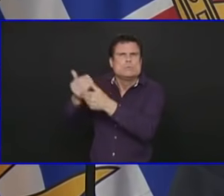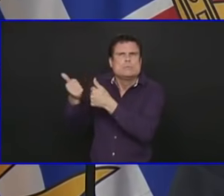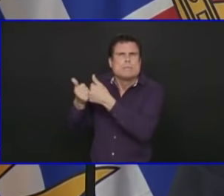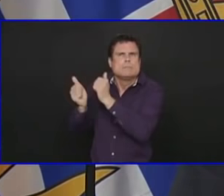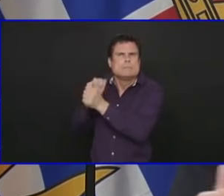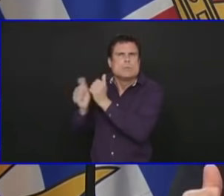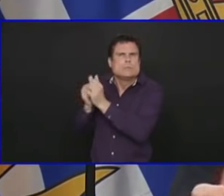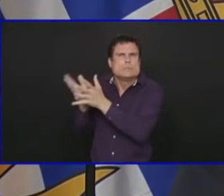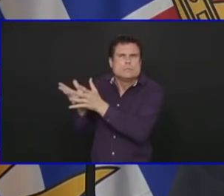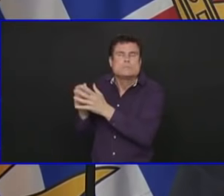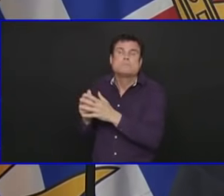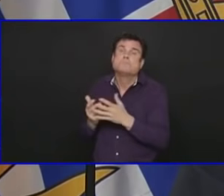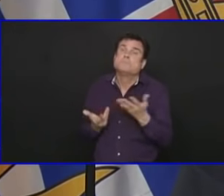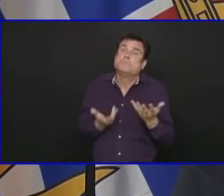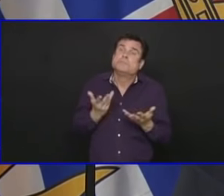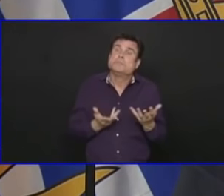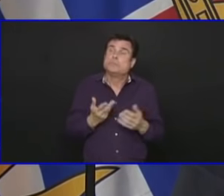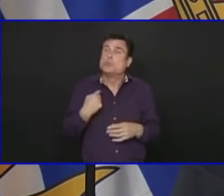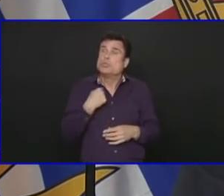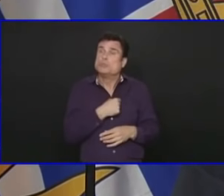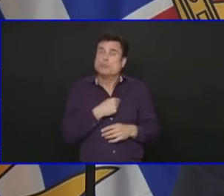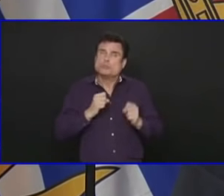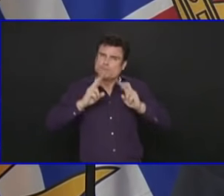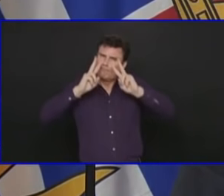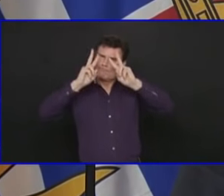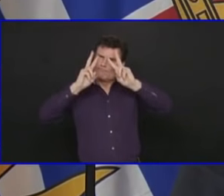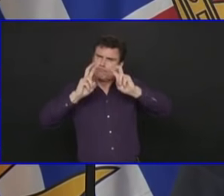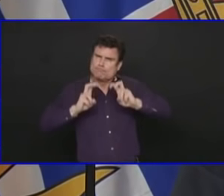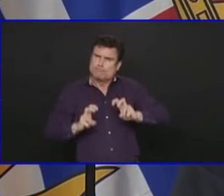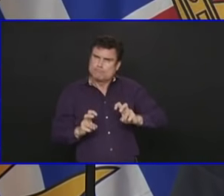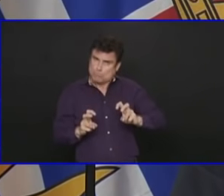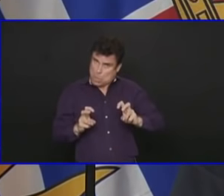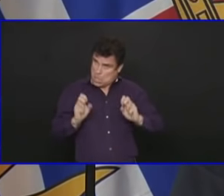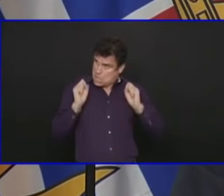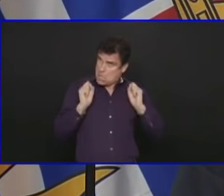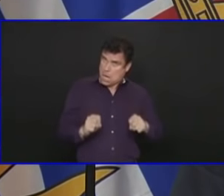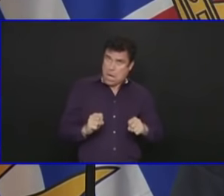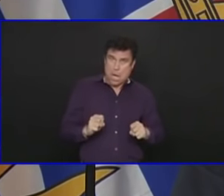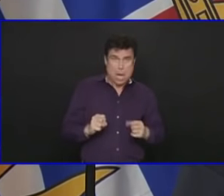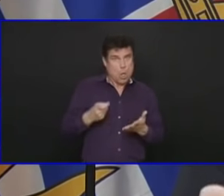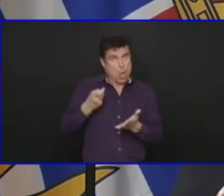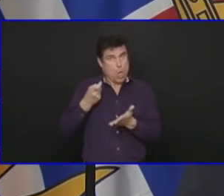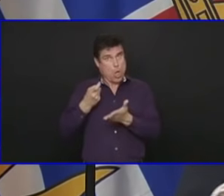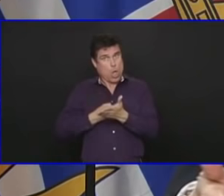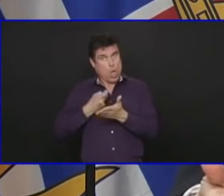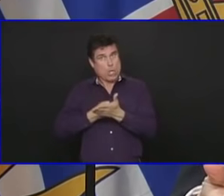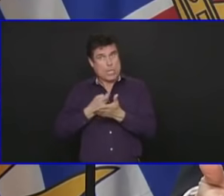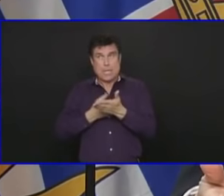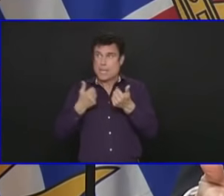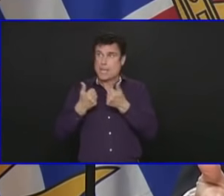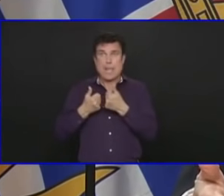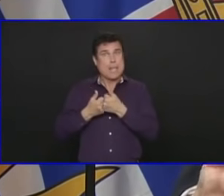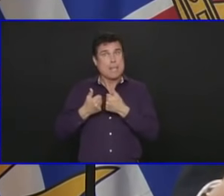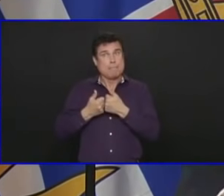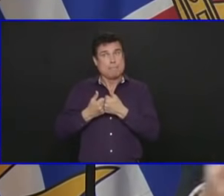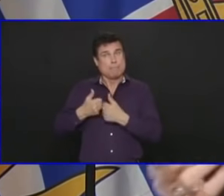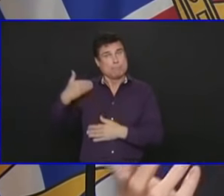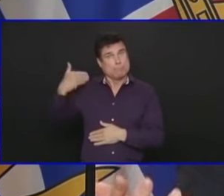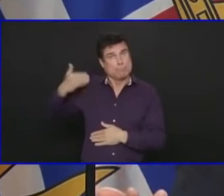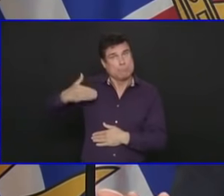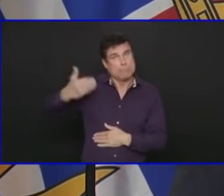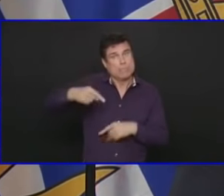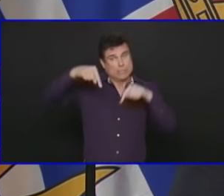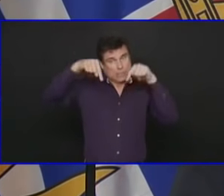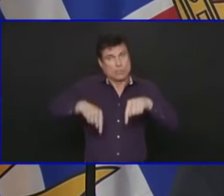BC. Hockey would be one that we could certainly look at. There would be parameters that we've talked about. So I